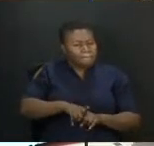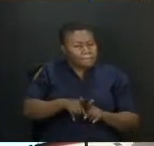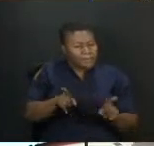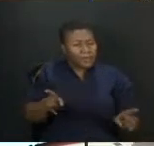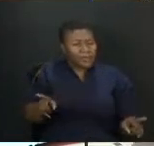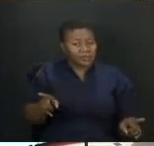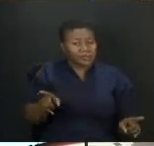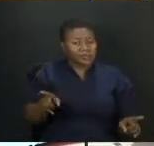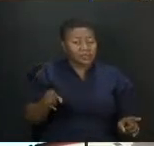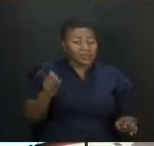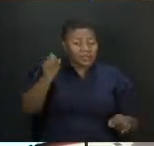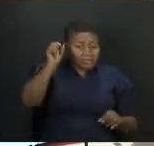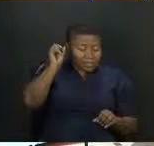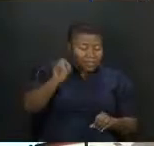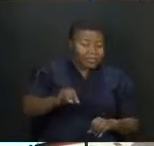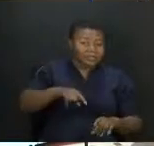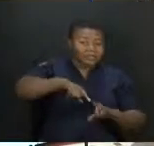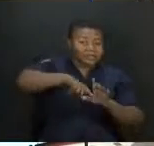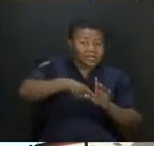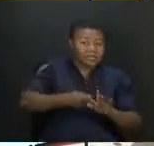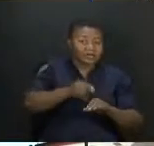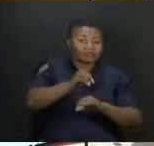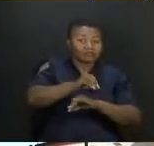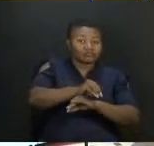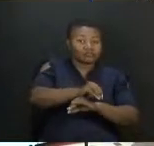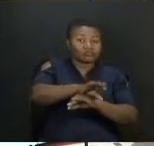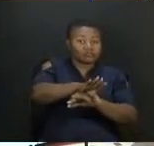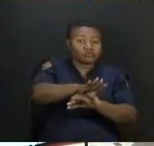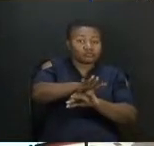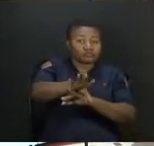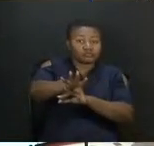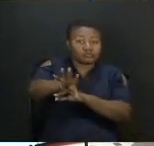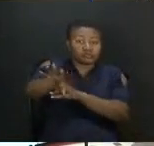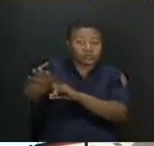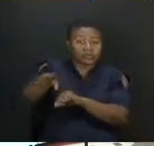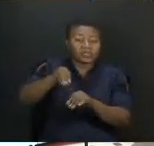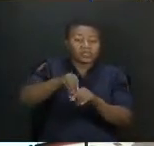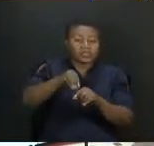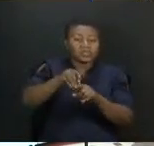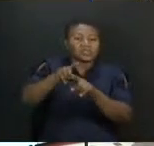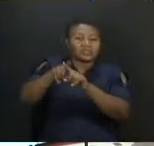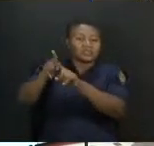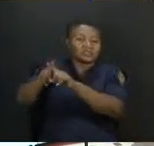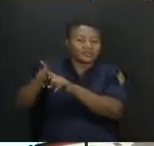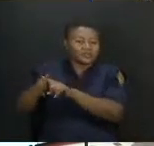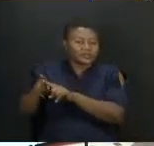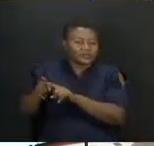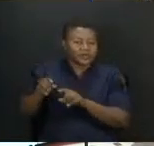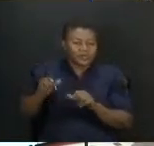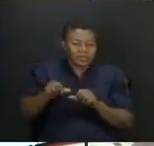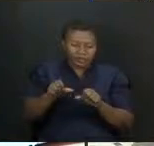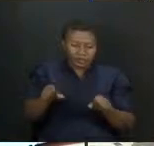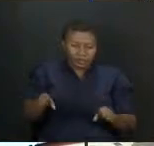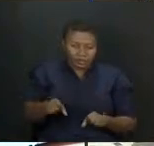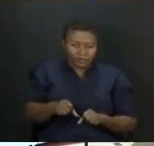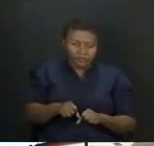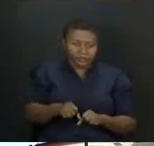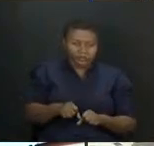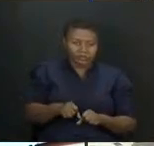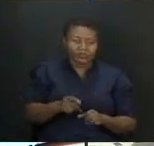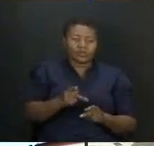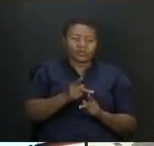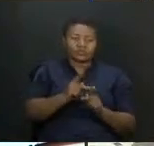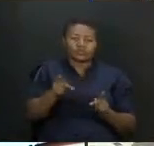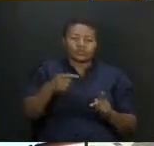spiral effect in various communities. So we have to contain it, and I'm hereby launching